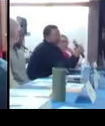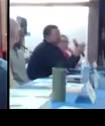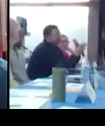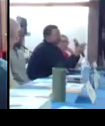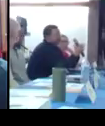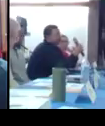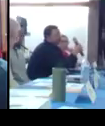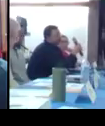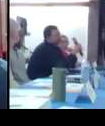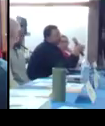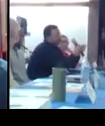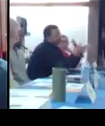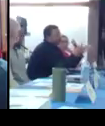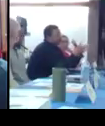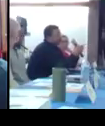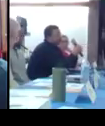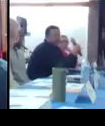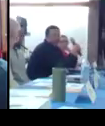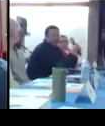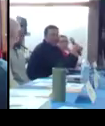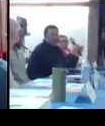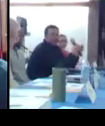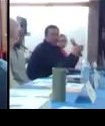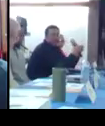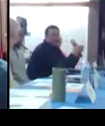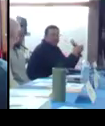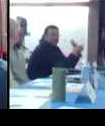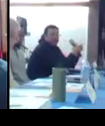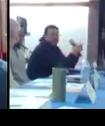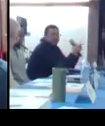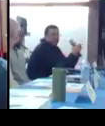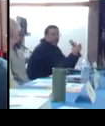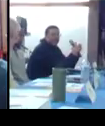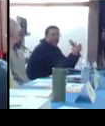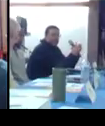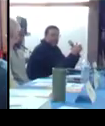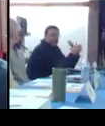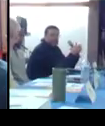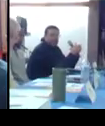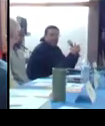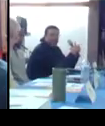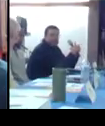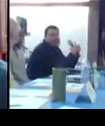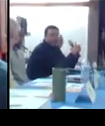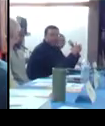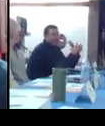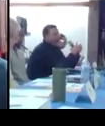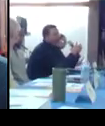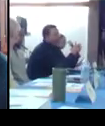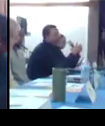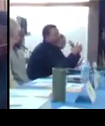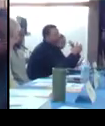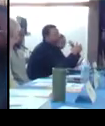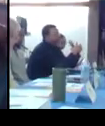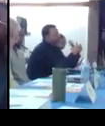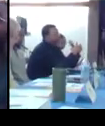And I think staff, we need to kind of look at our economic development strategy that we kind of define that path a